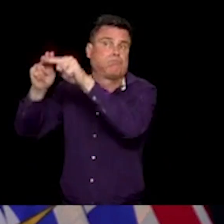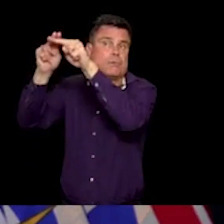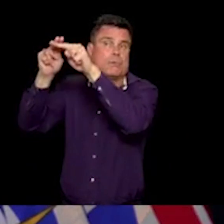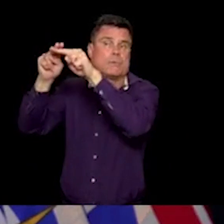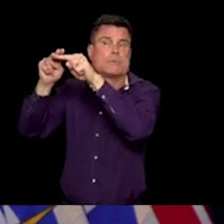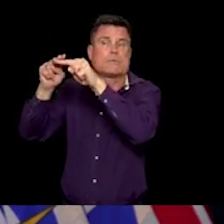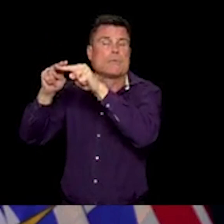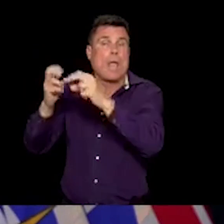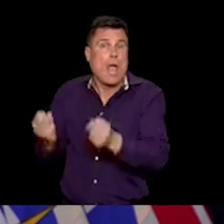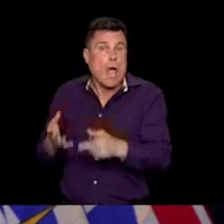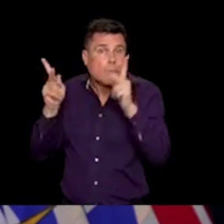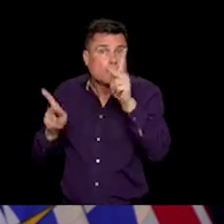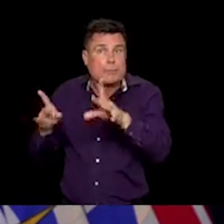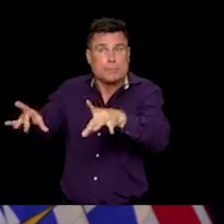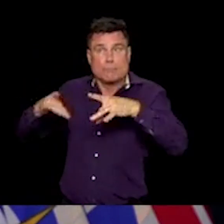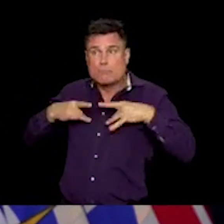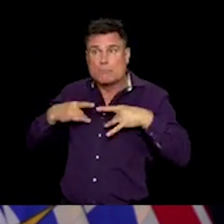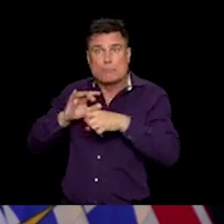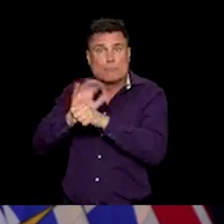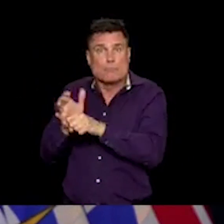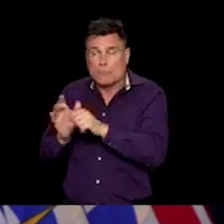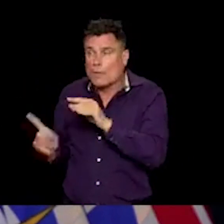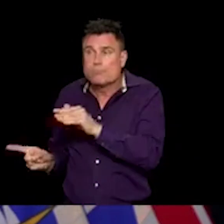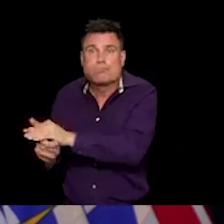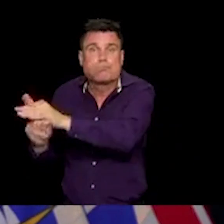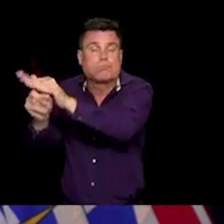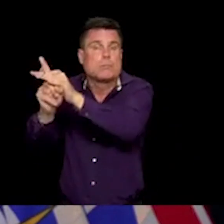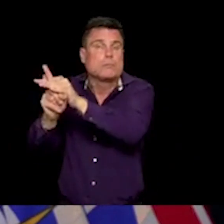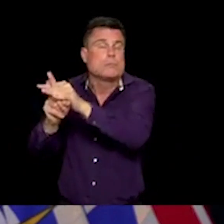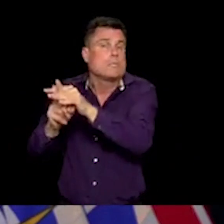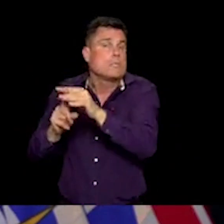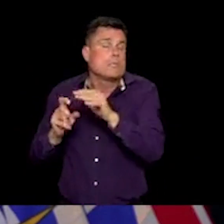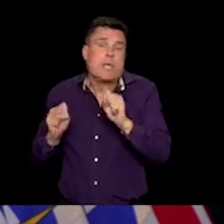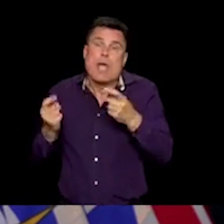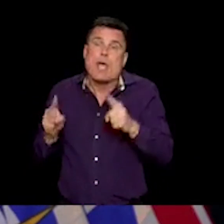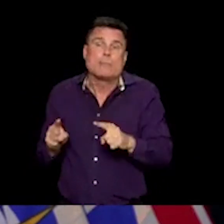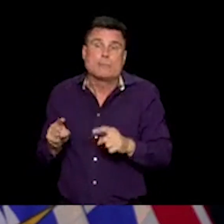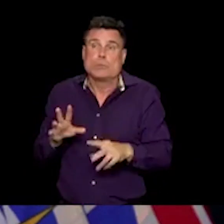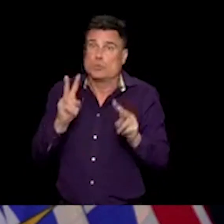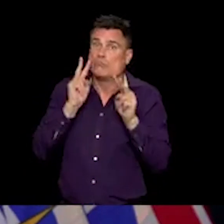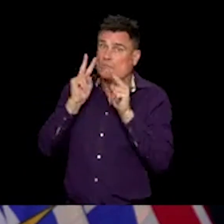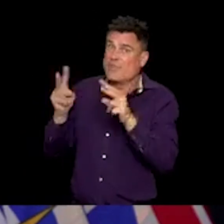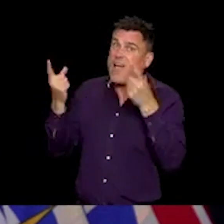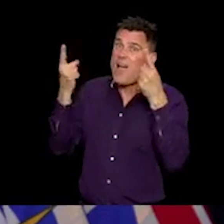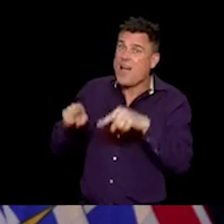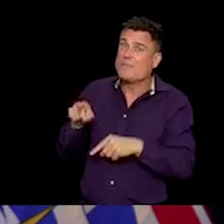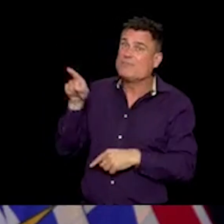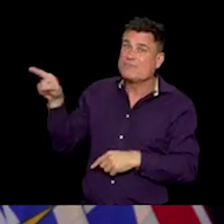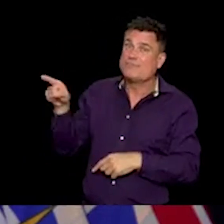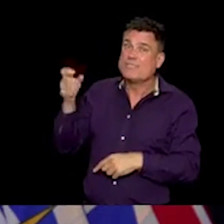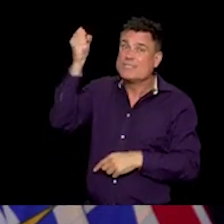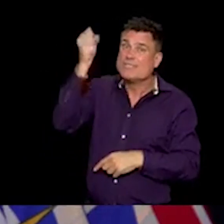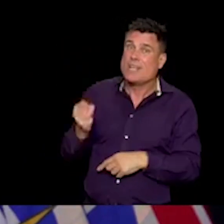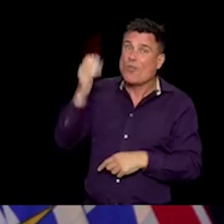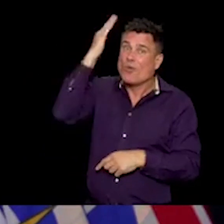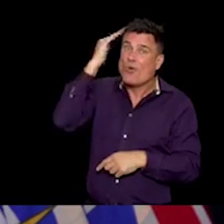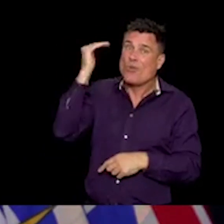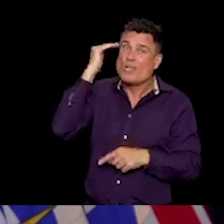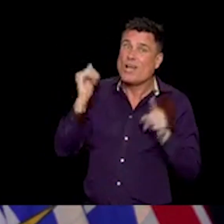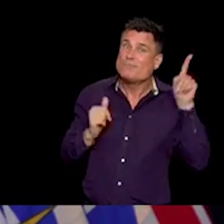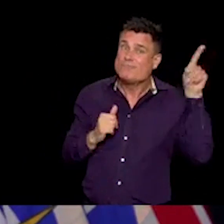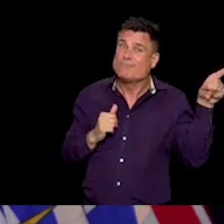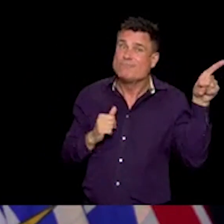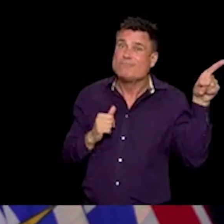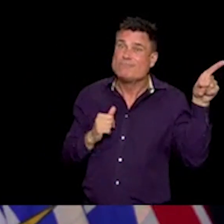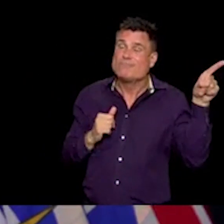people who are infected in a short period of time. Right now, a case in point is in South Korea, where there's been quite a lot of transmission